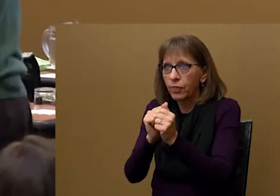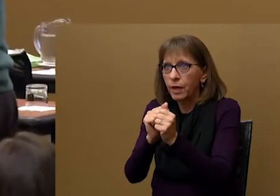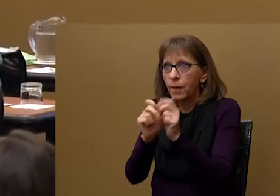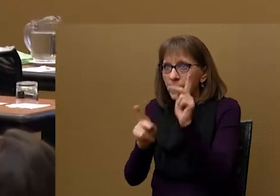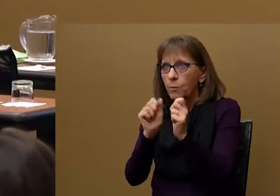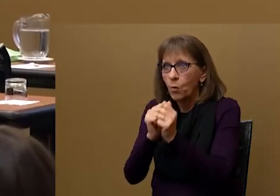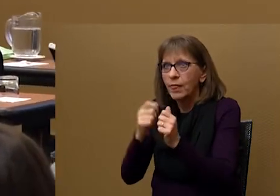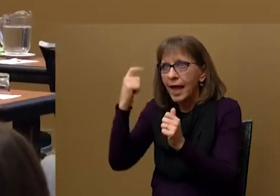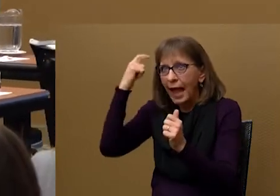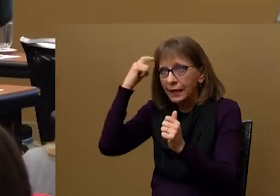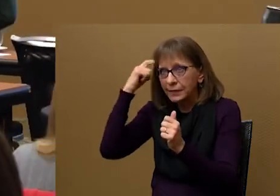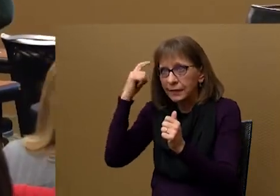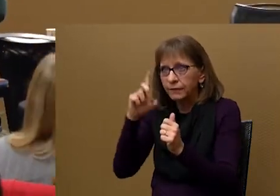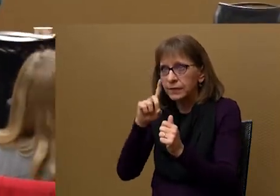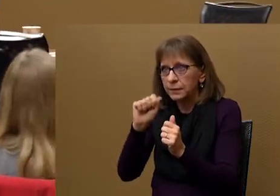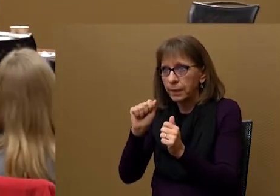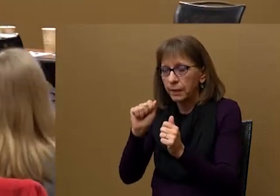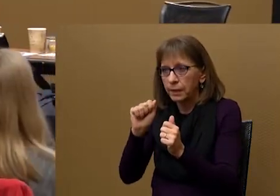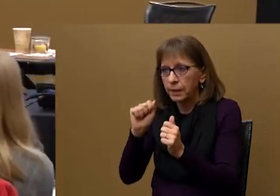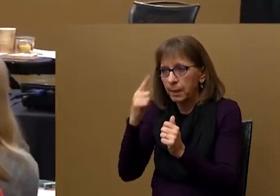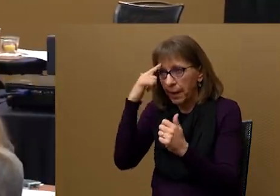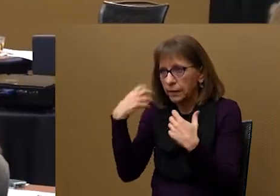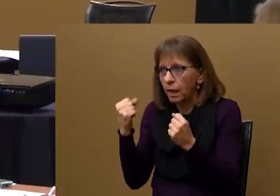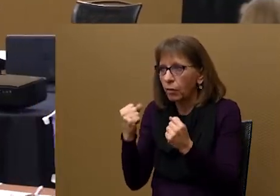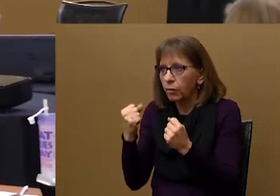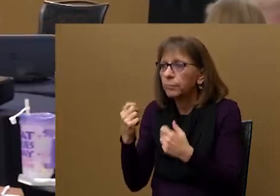learning problems?